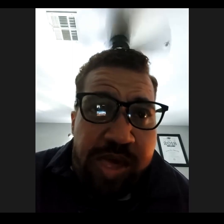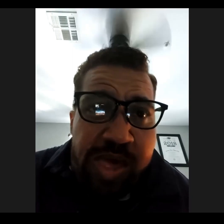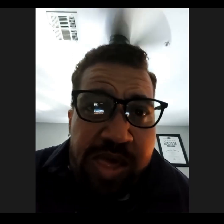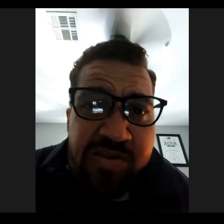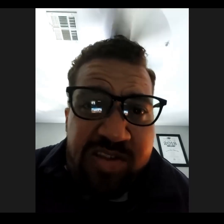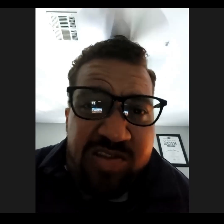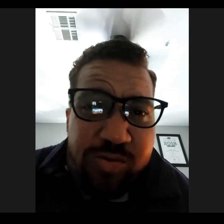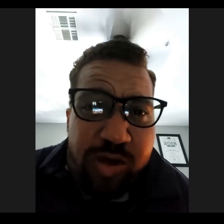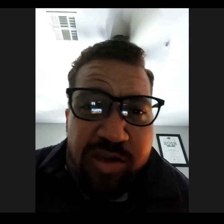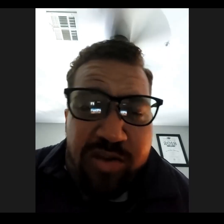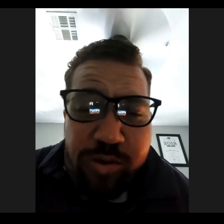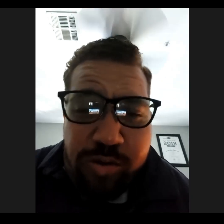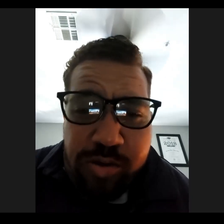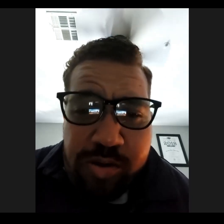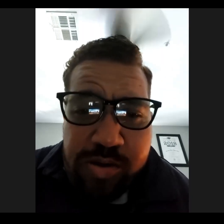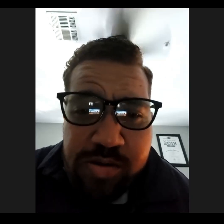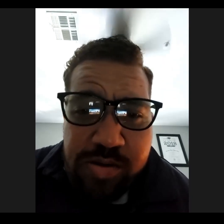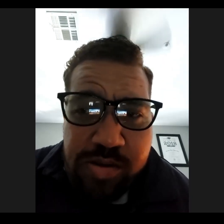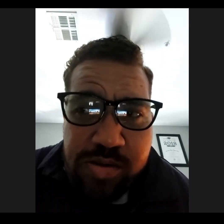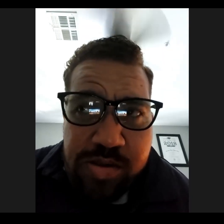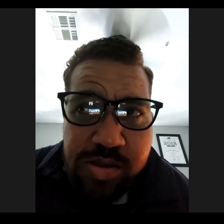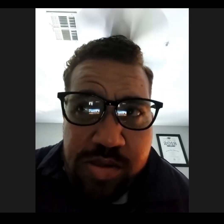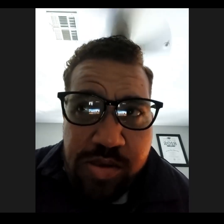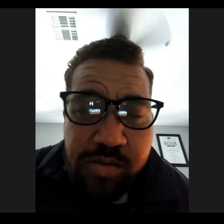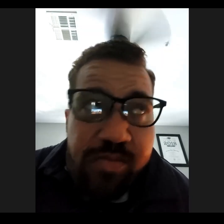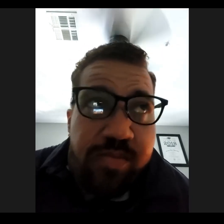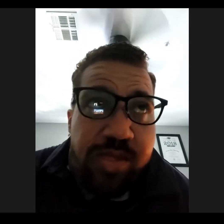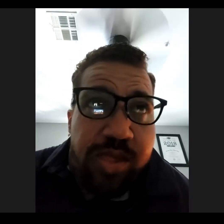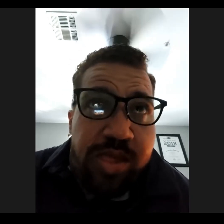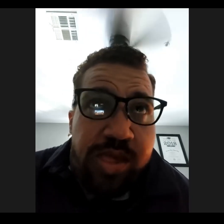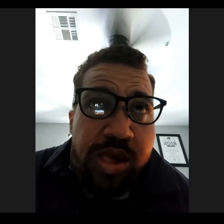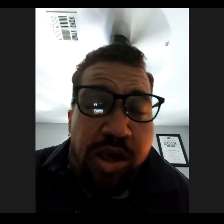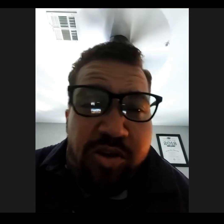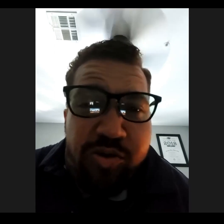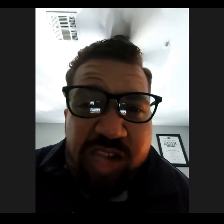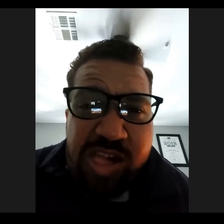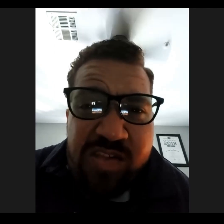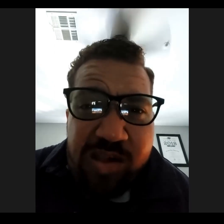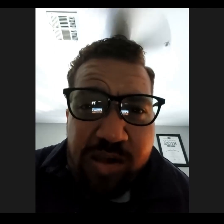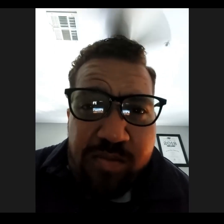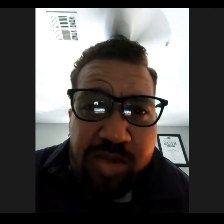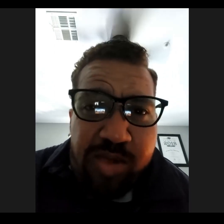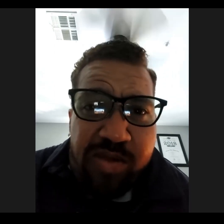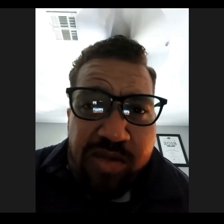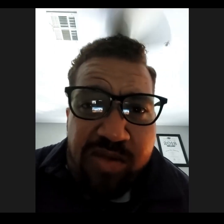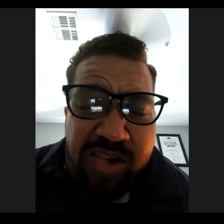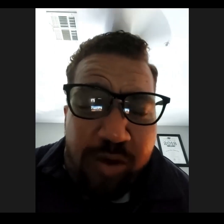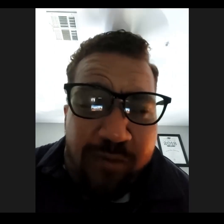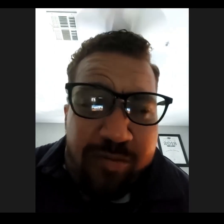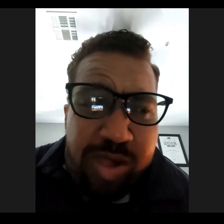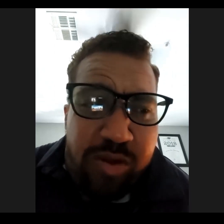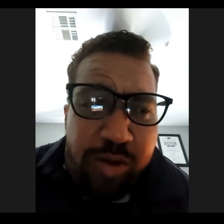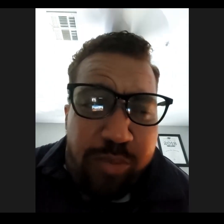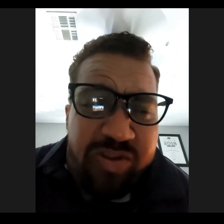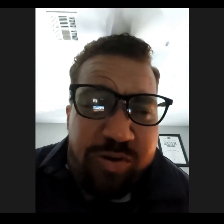to do other other things. They've